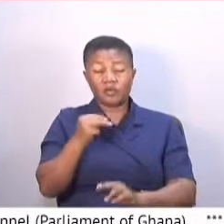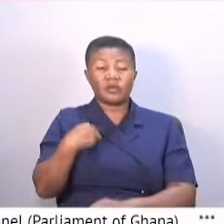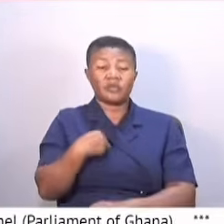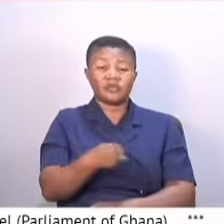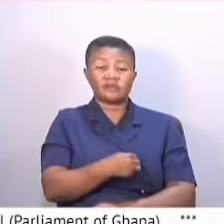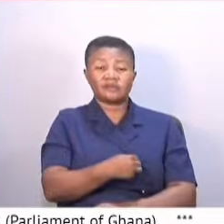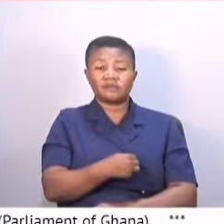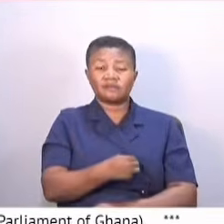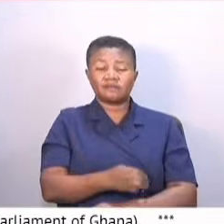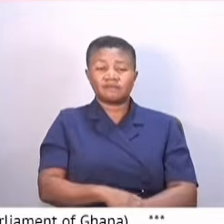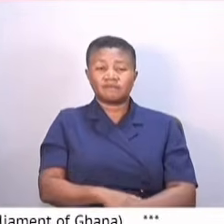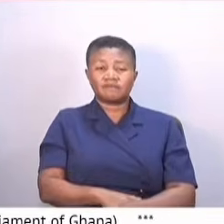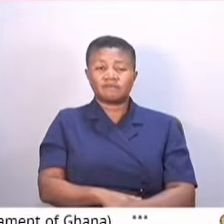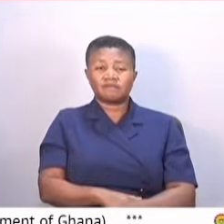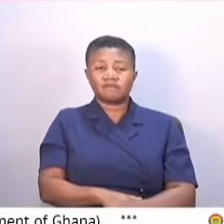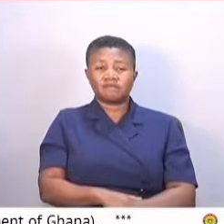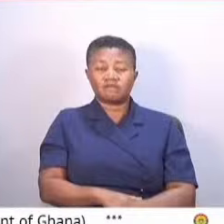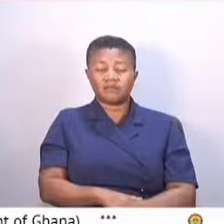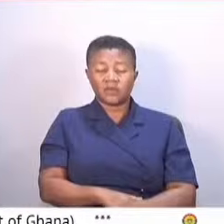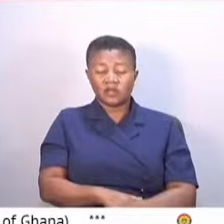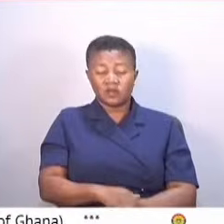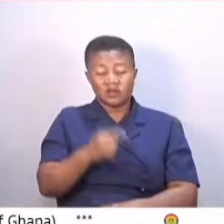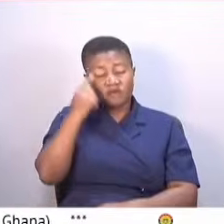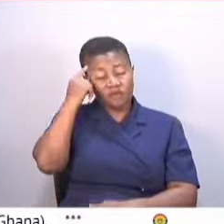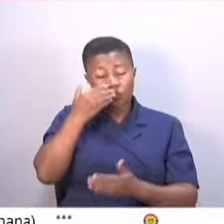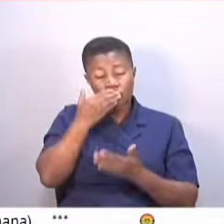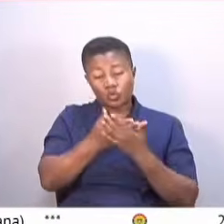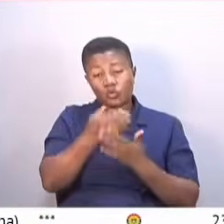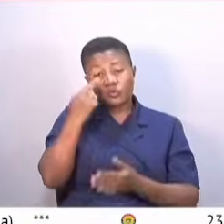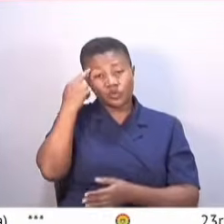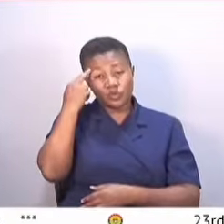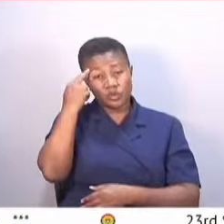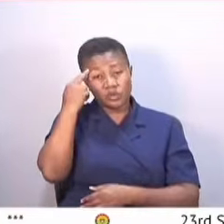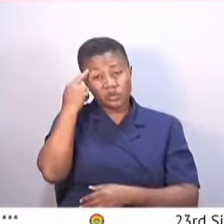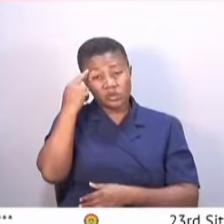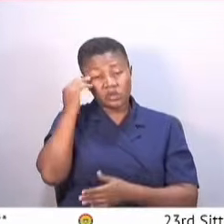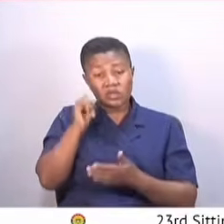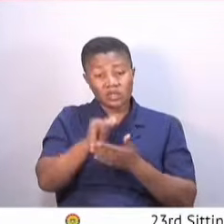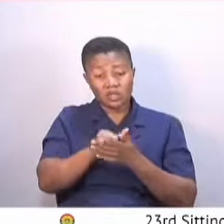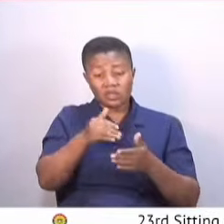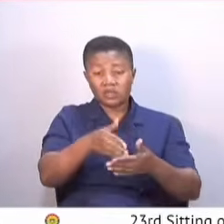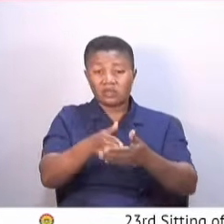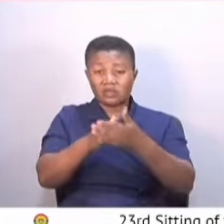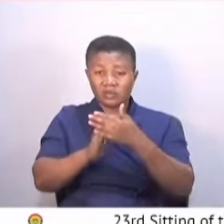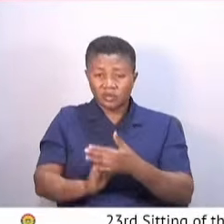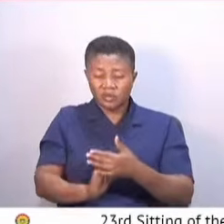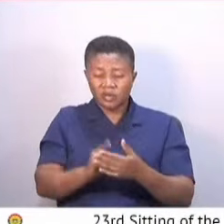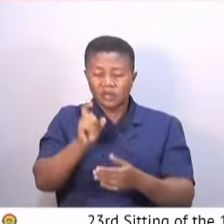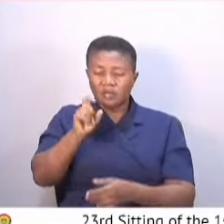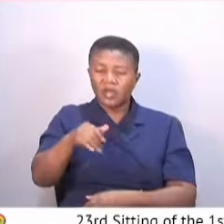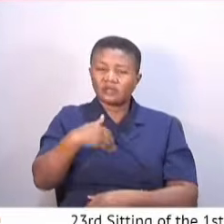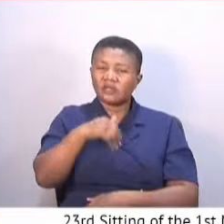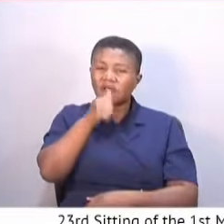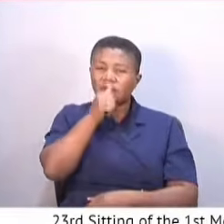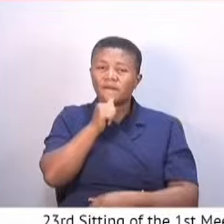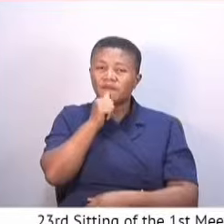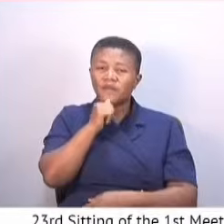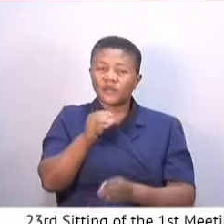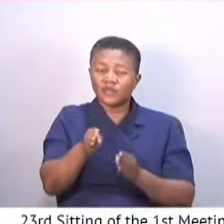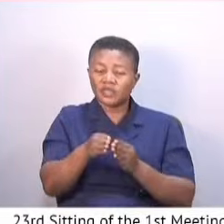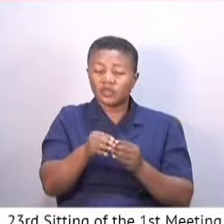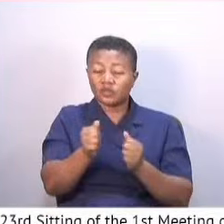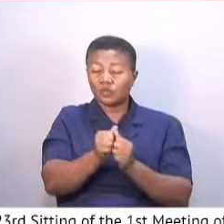members, it is for a good reason that leadership should have conclave with